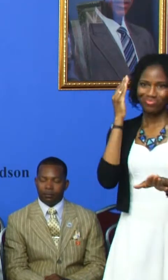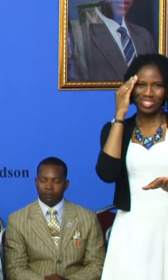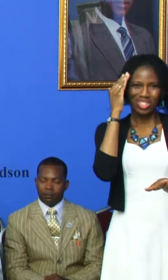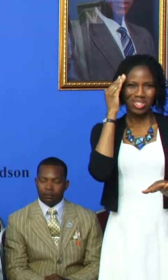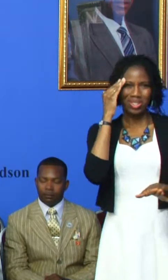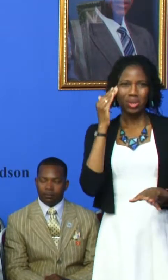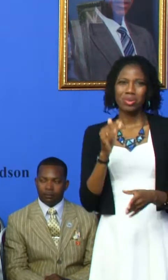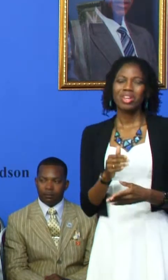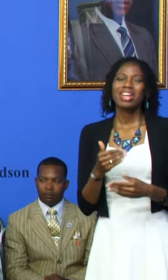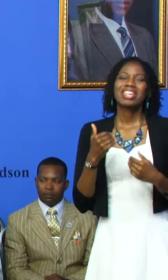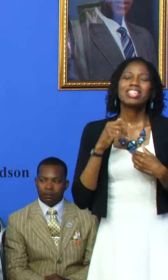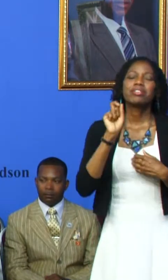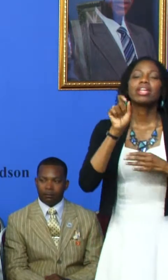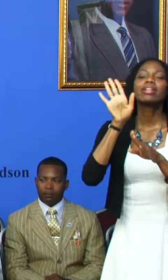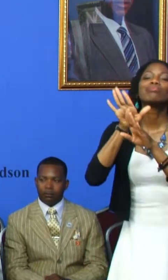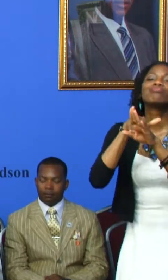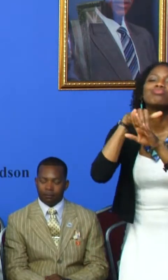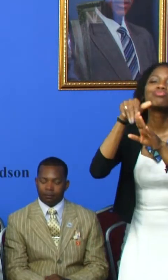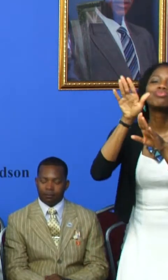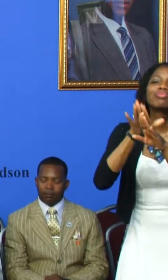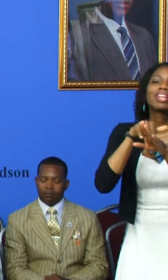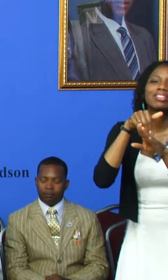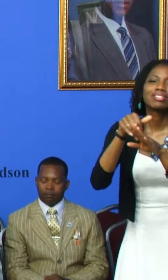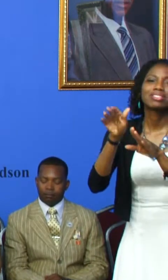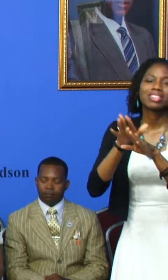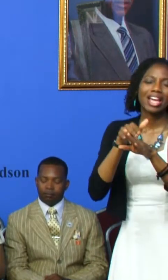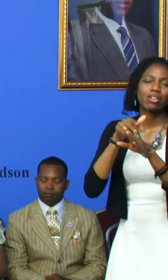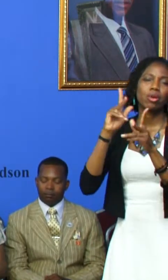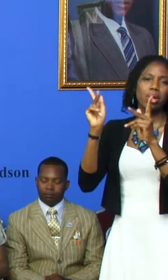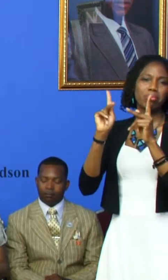got to flatter some